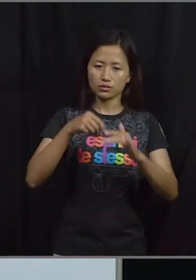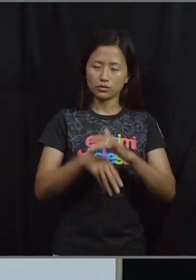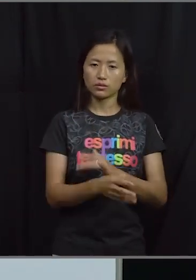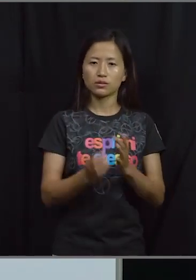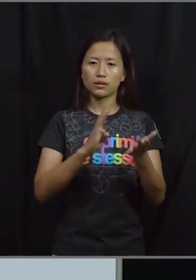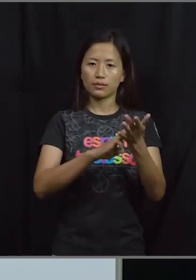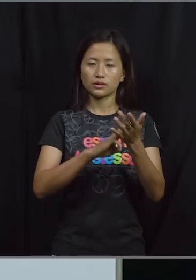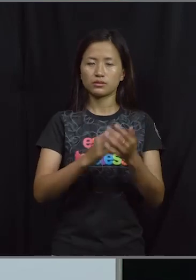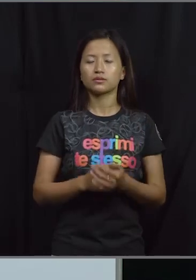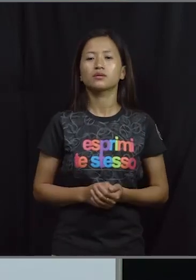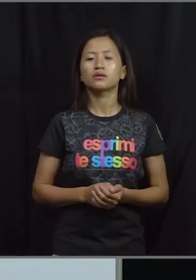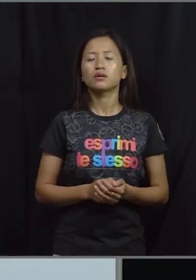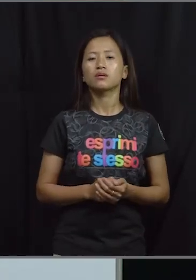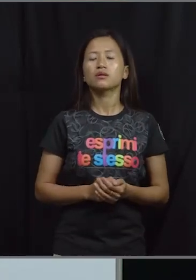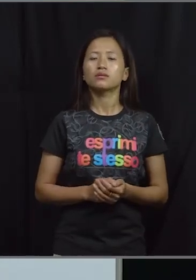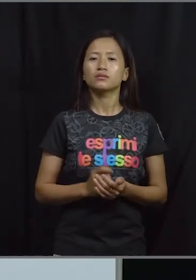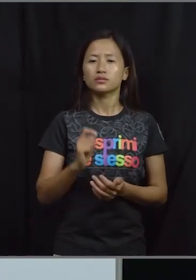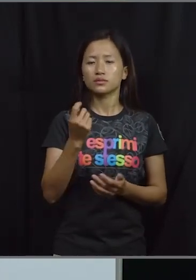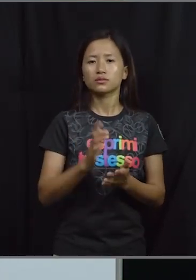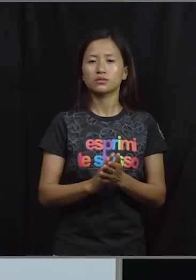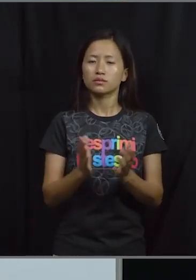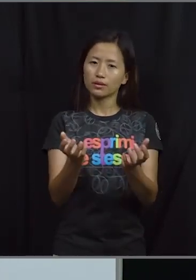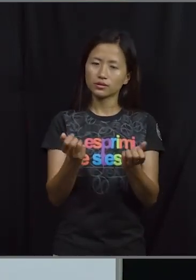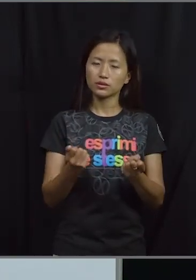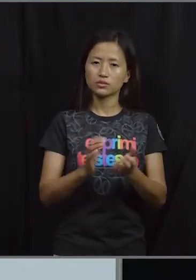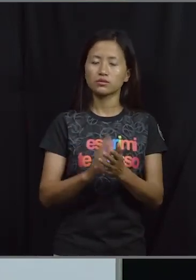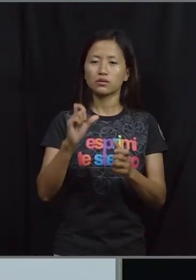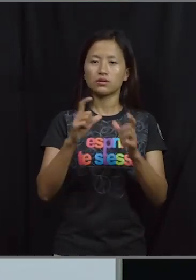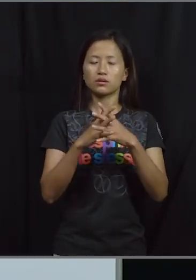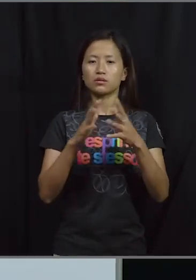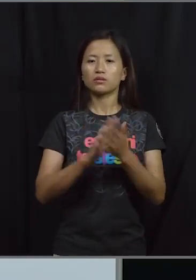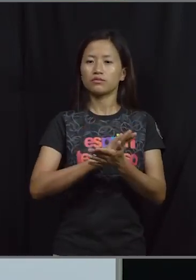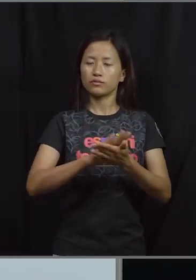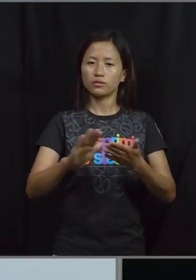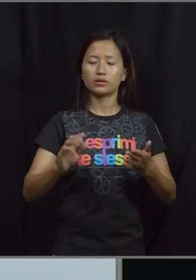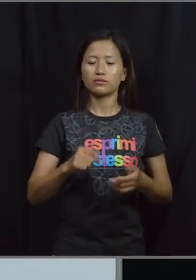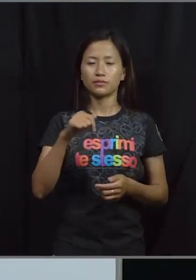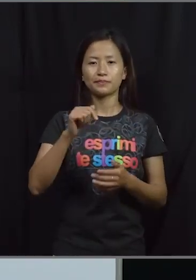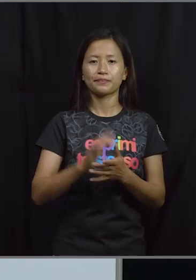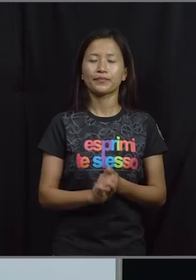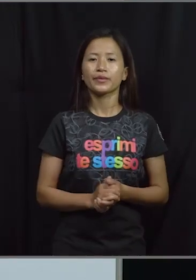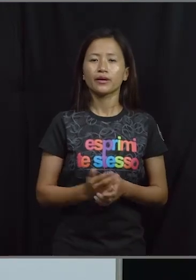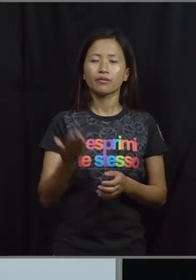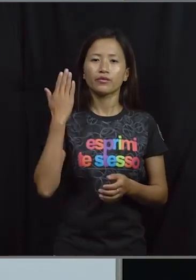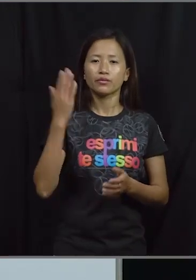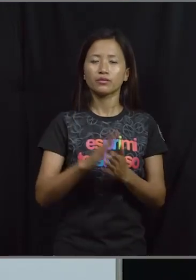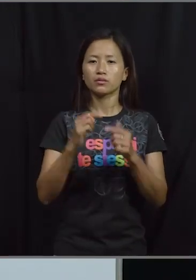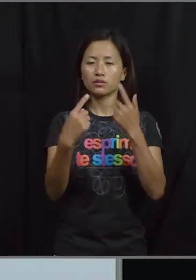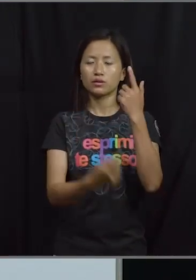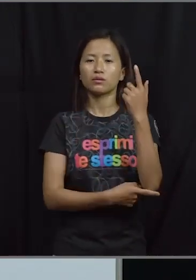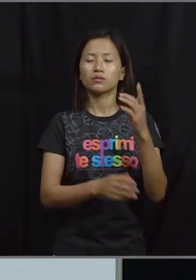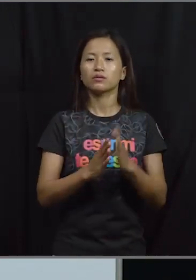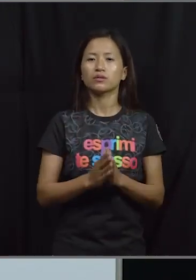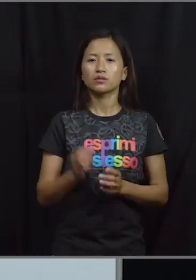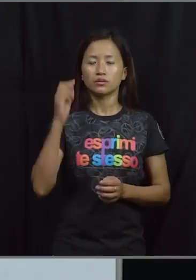miscellaneous. So many, but I'll just the exceptions to the law of demand, I'll just wind up from here. Now before I make a conclusion,